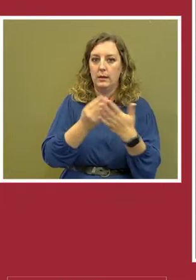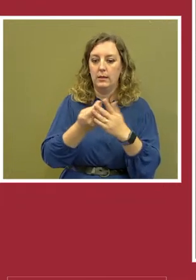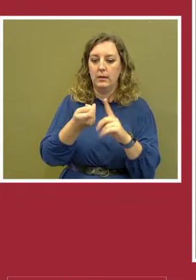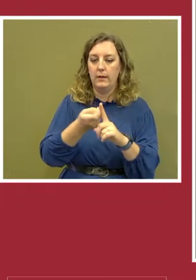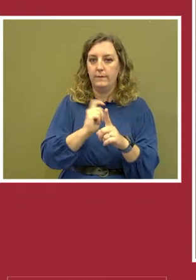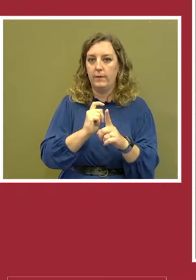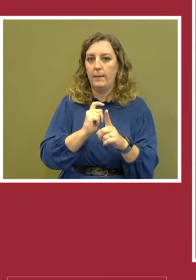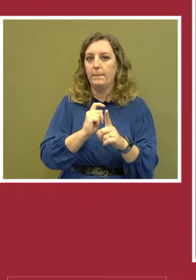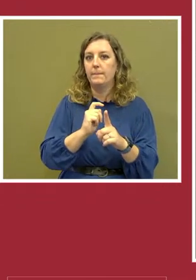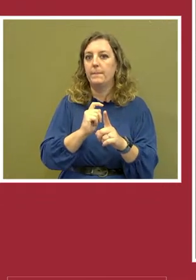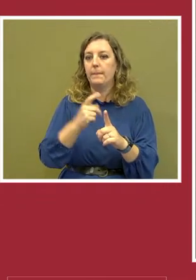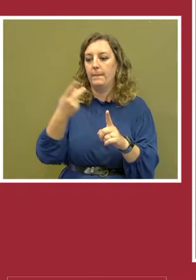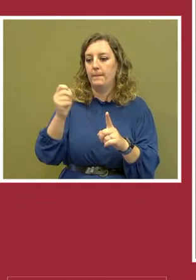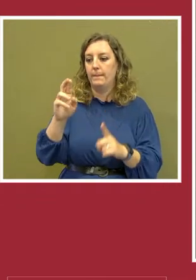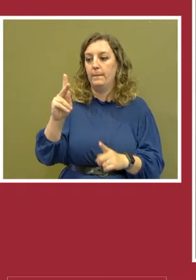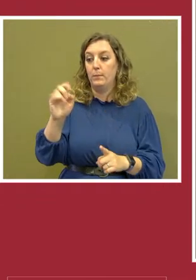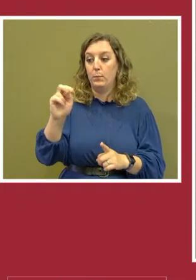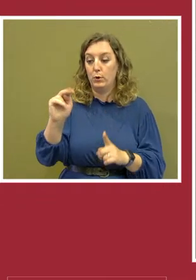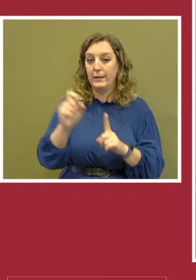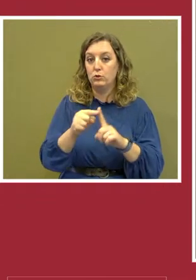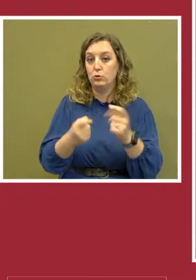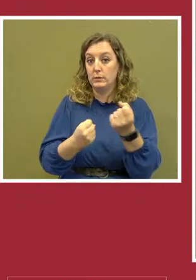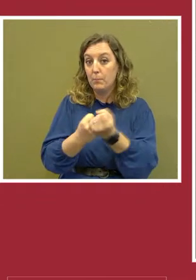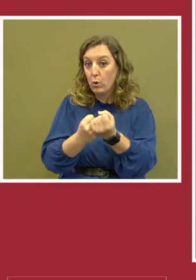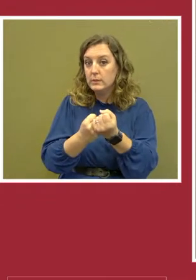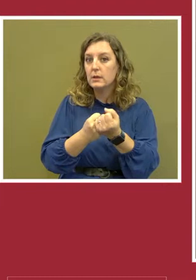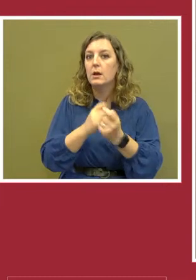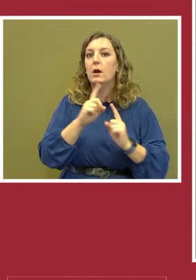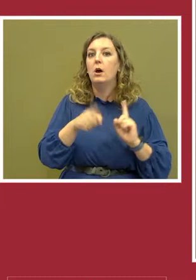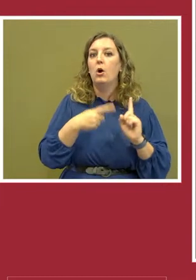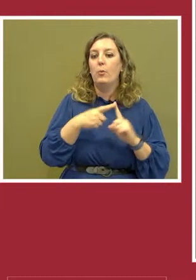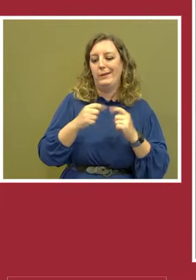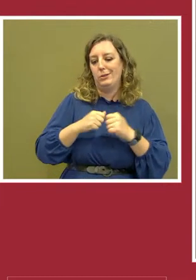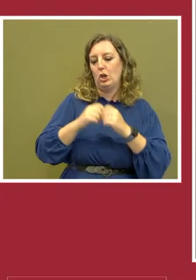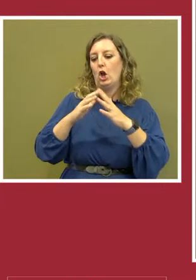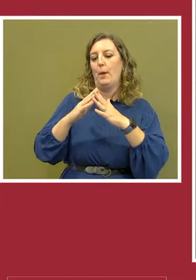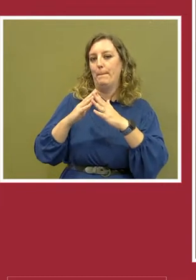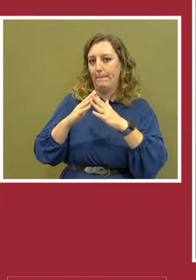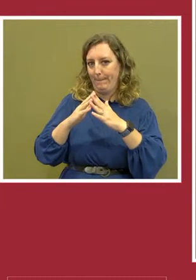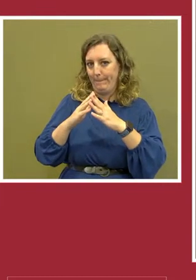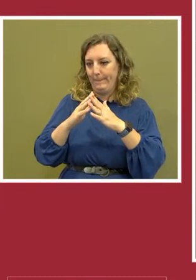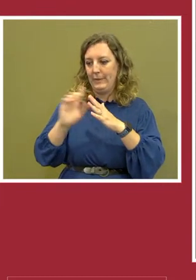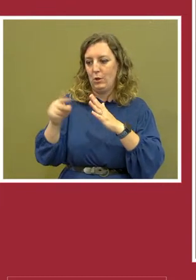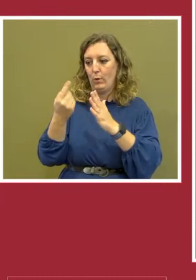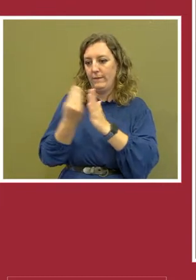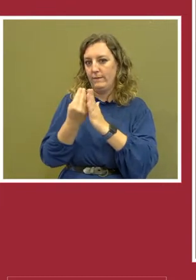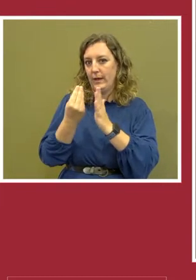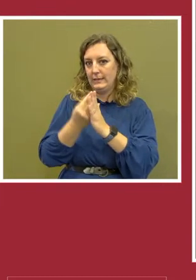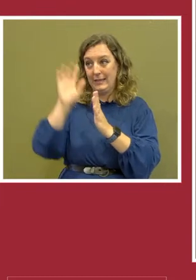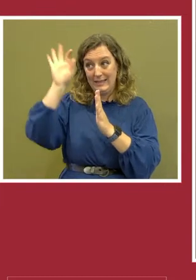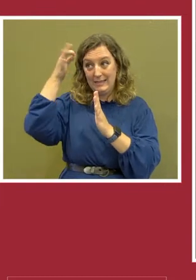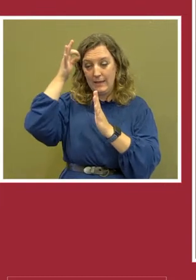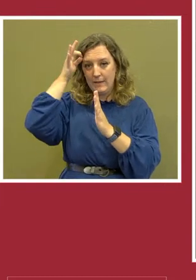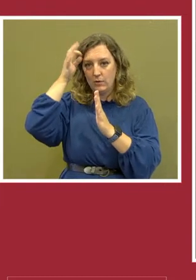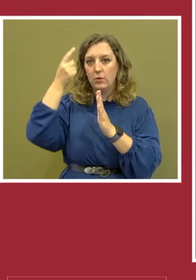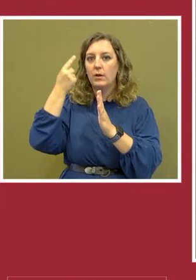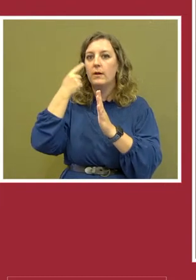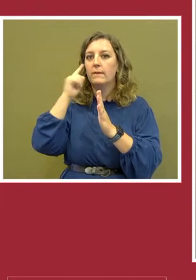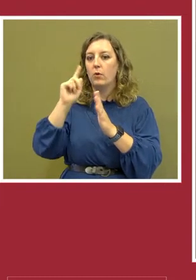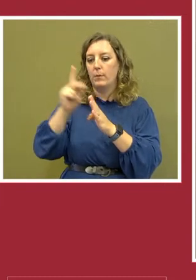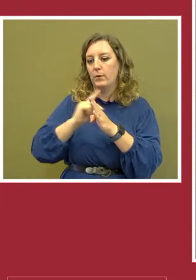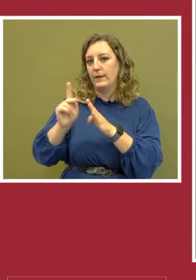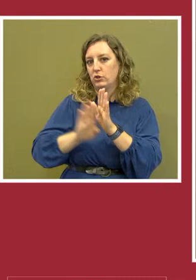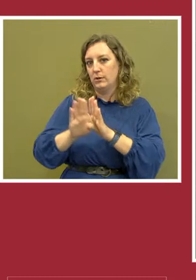from Perkins to support that. When it's a startup, the only funding from the federal is for around